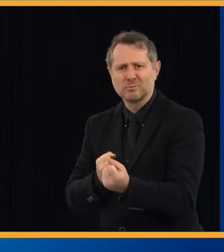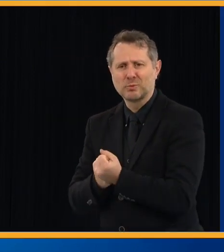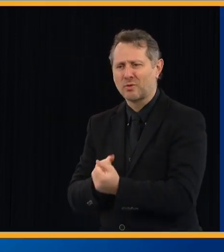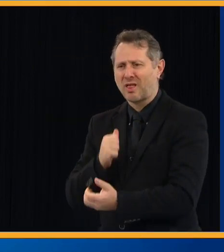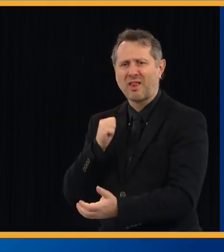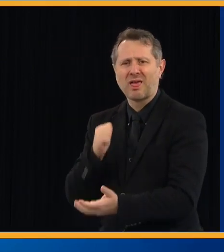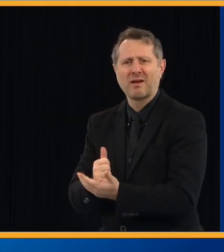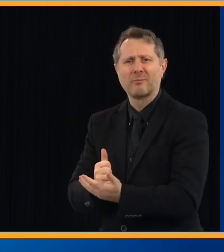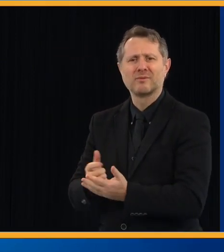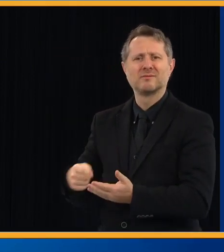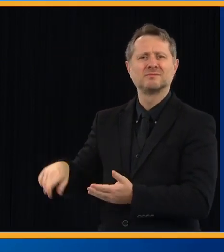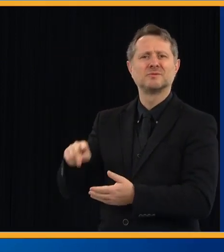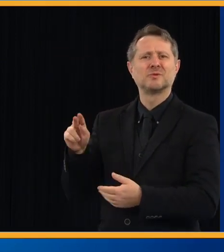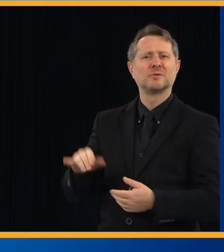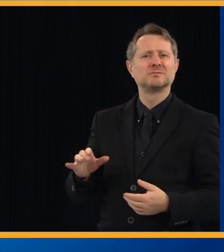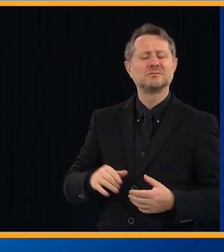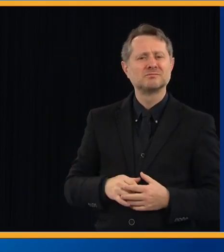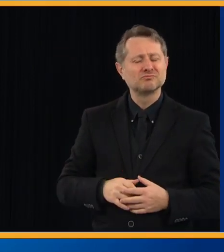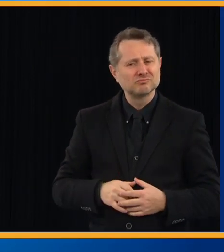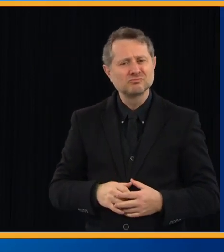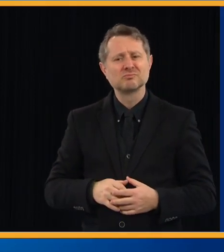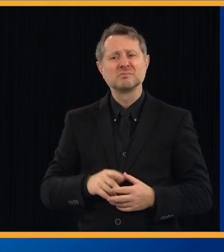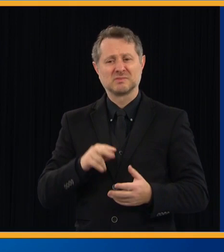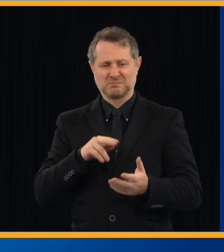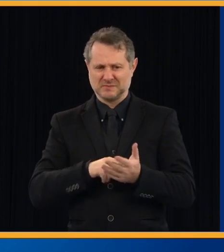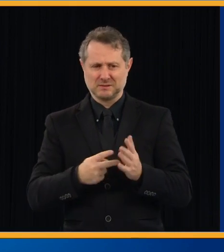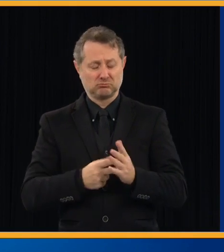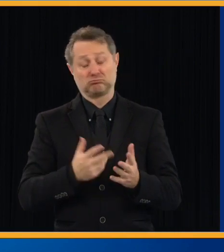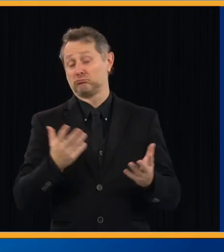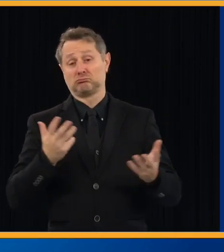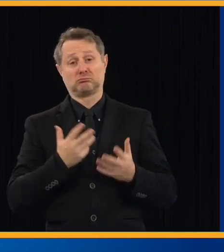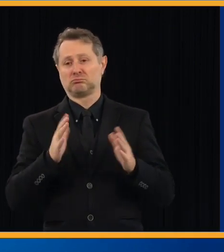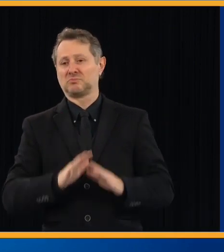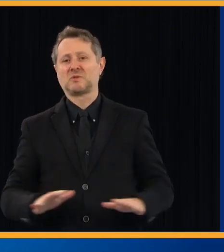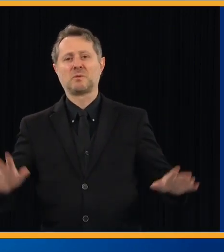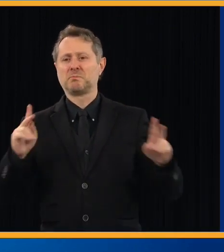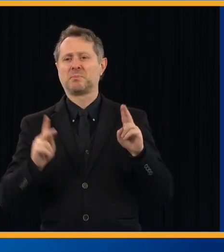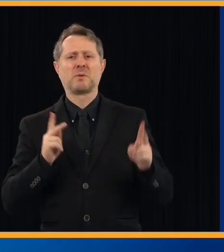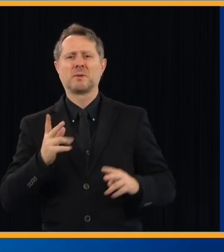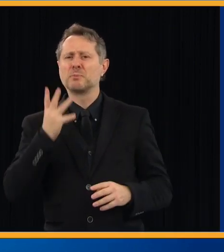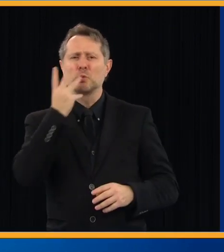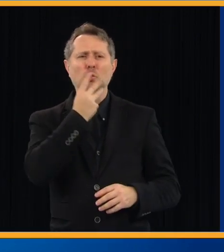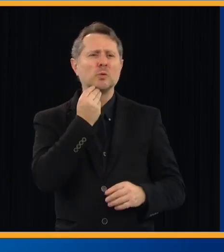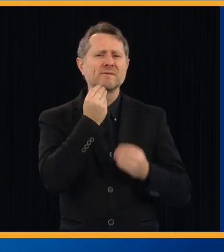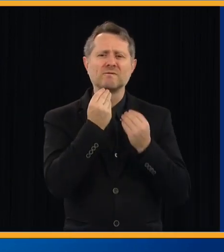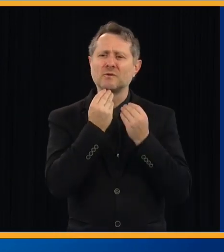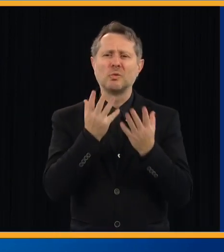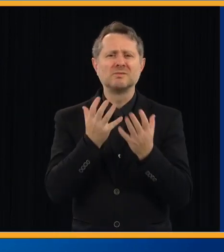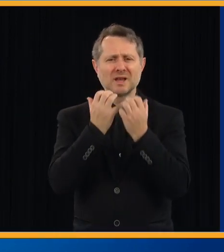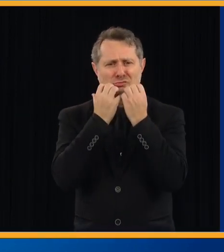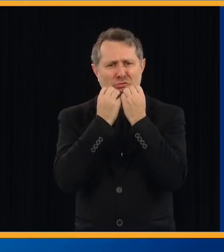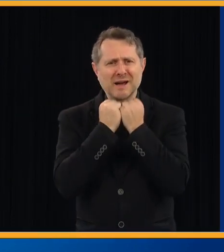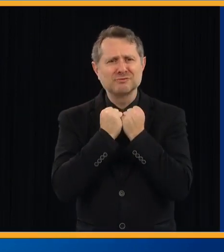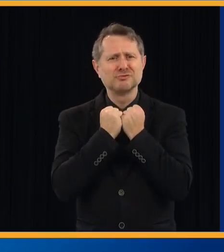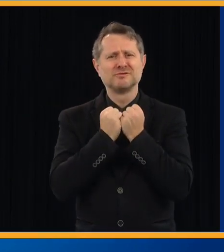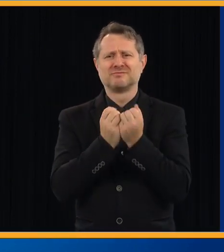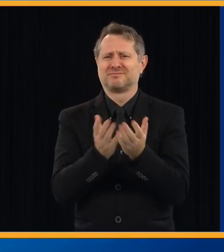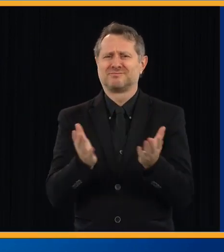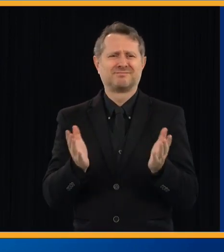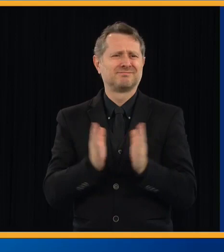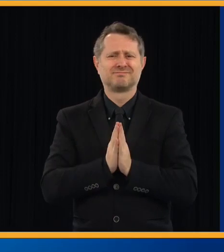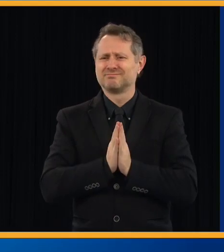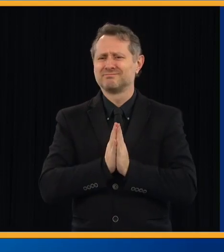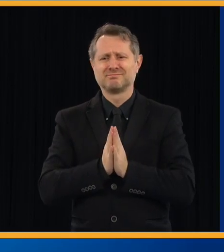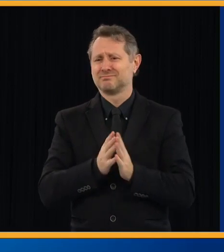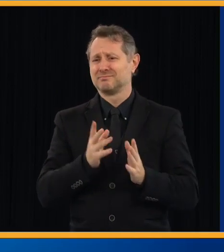spirit that makes this country so beautiful and makes Americans so beautiful. And it's that generosity